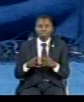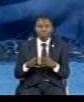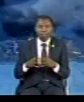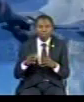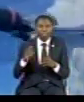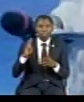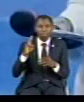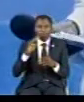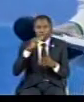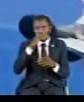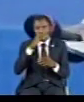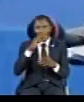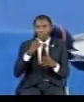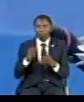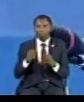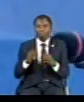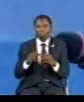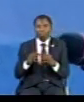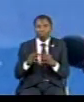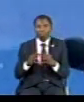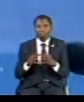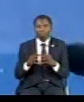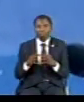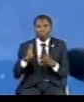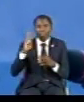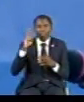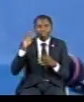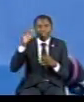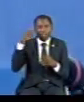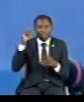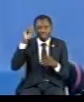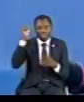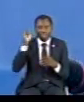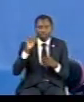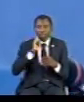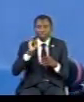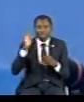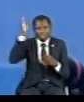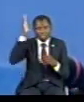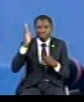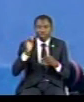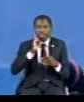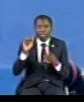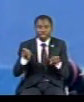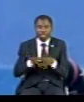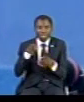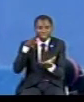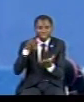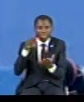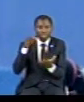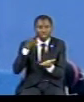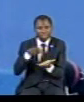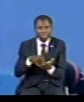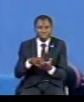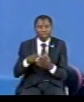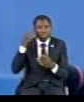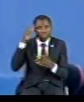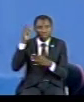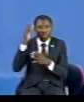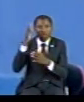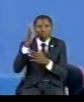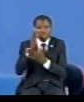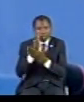of God, I'm saved. My testimony goes like this. For some months